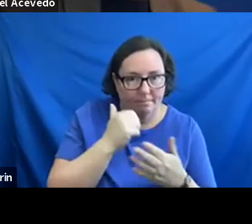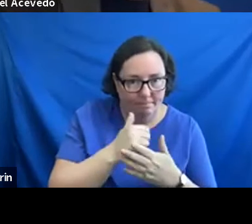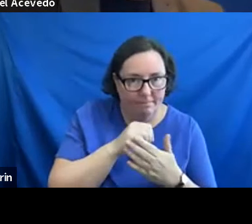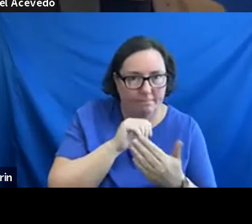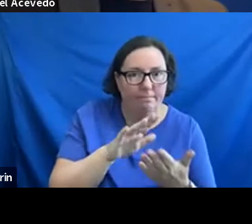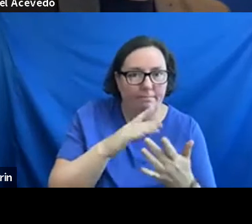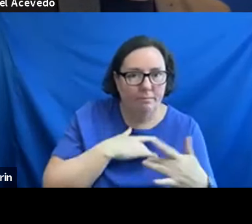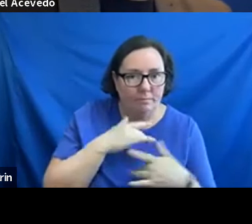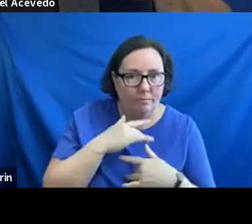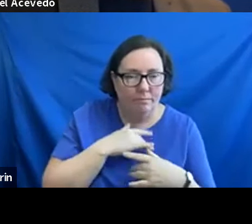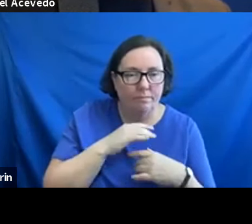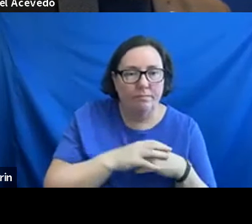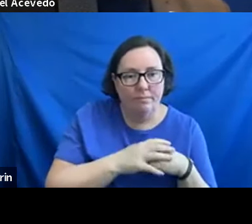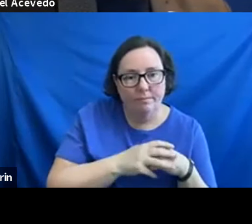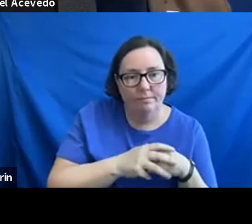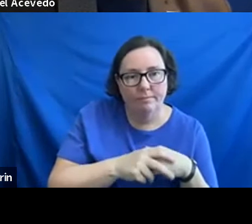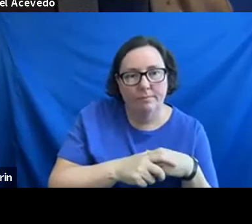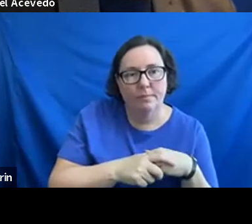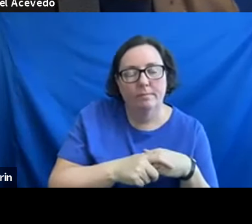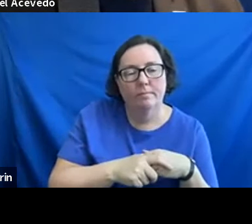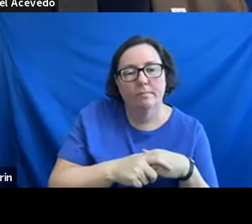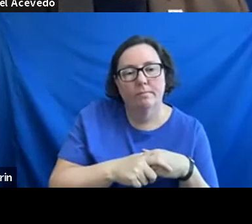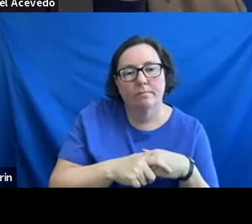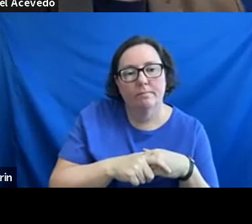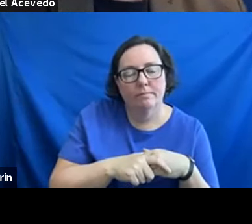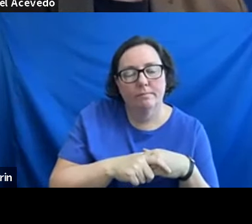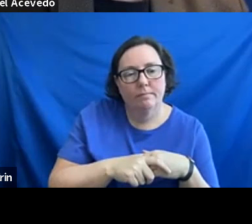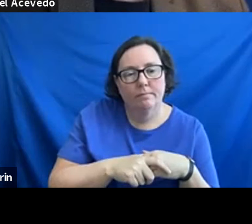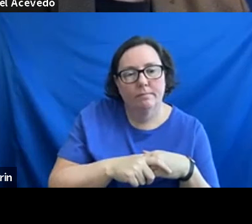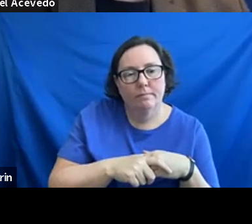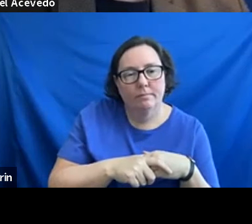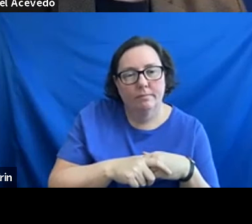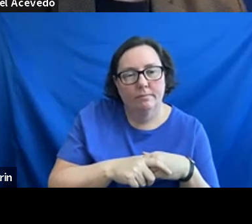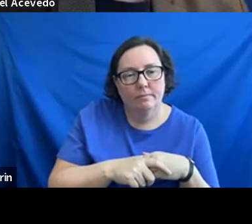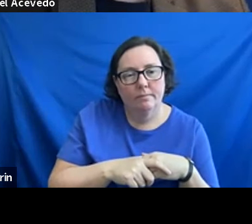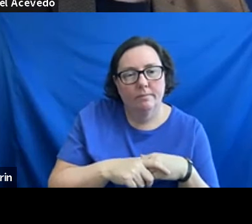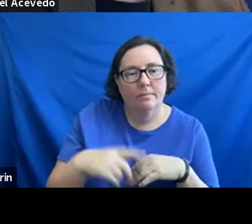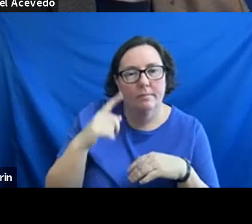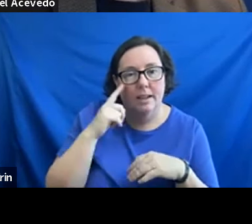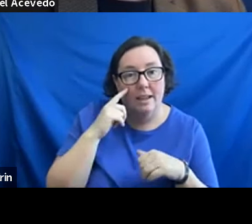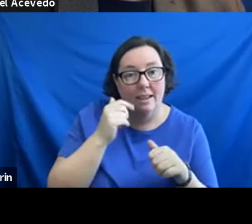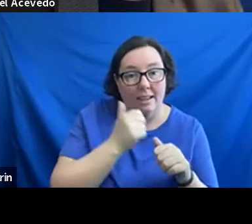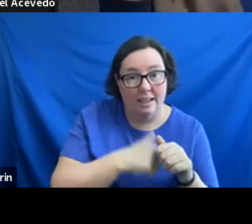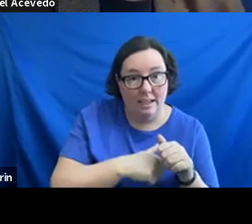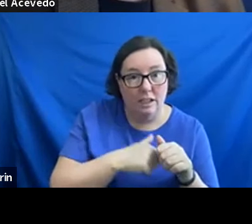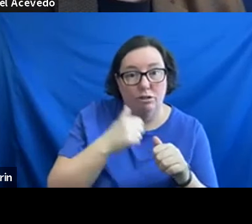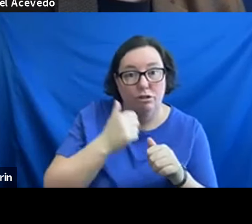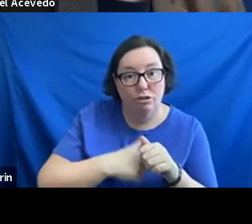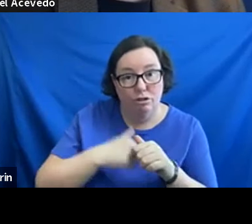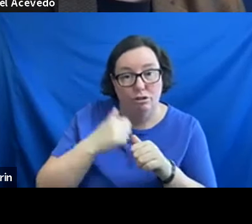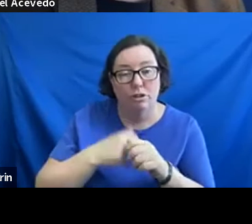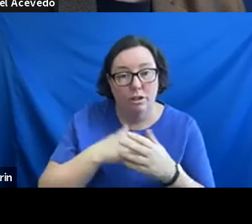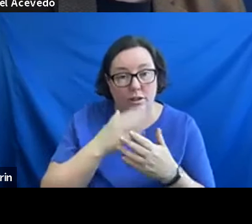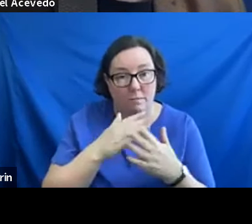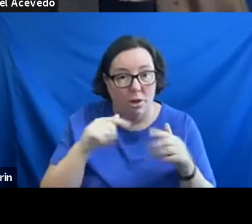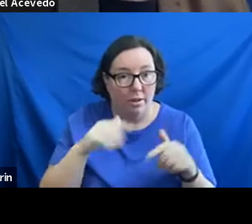address the concerns that we share. Well, I think each thing needs guardrails, and I